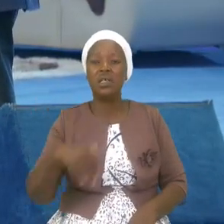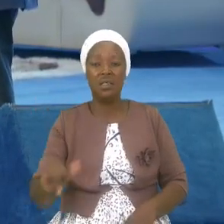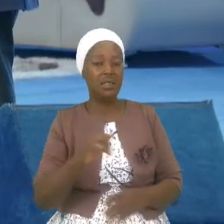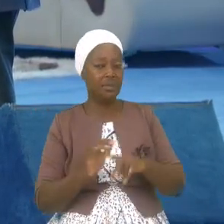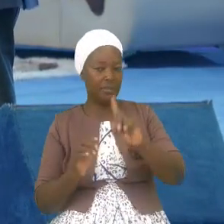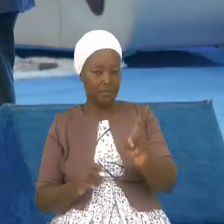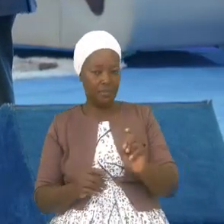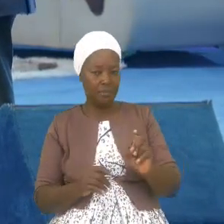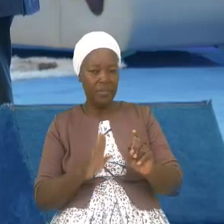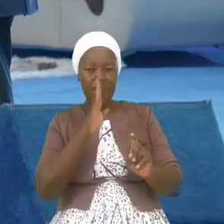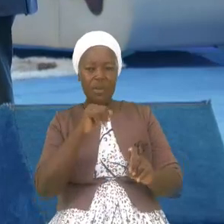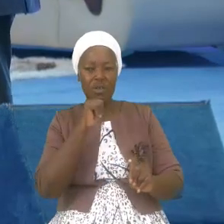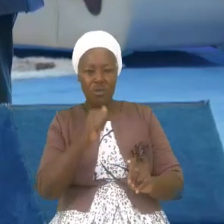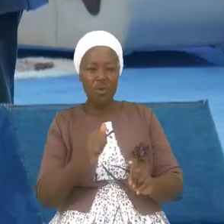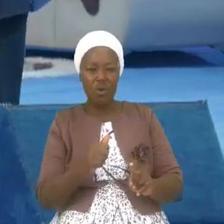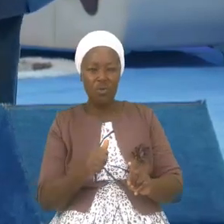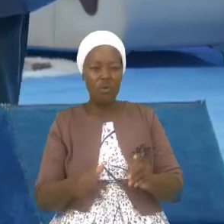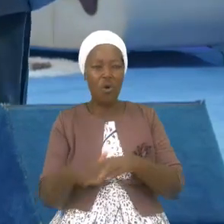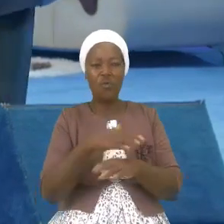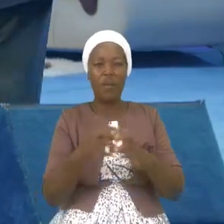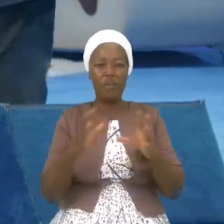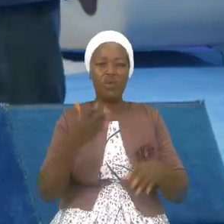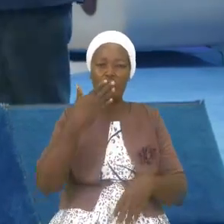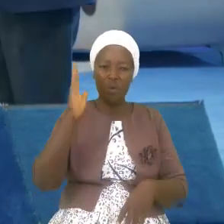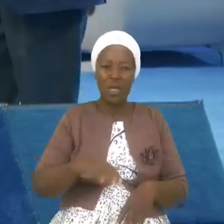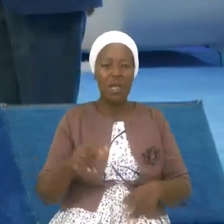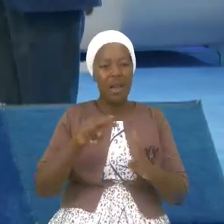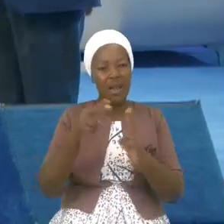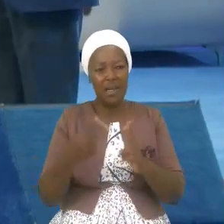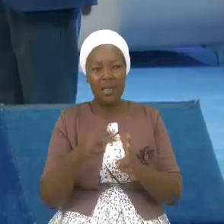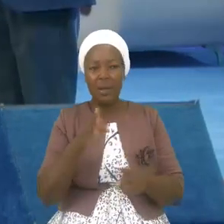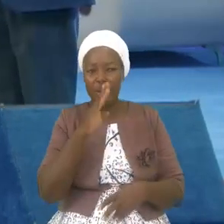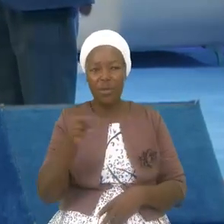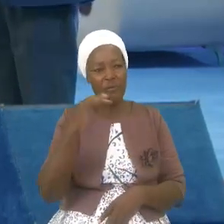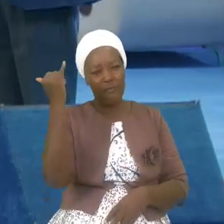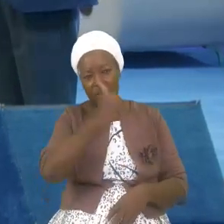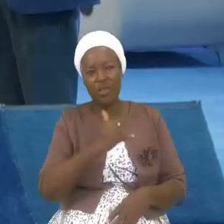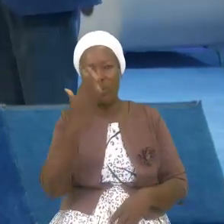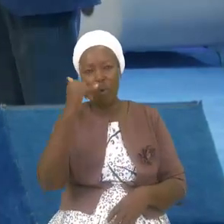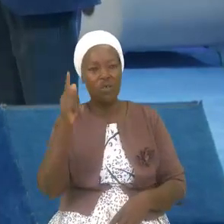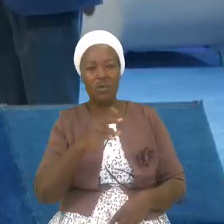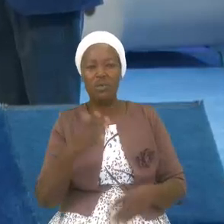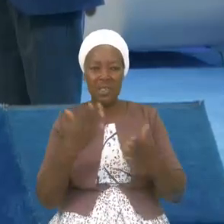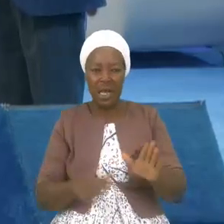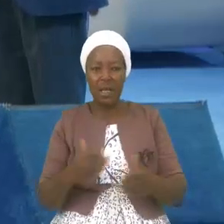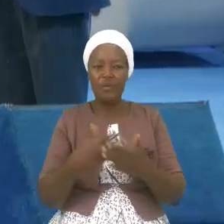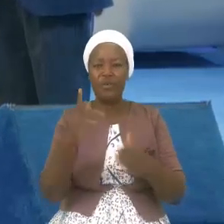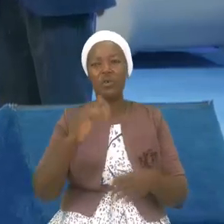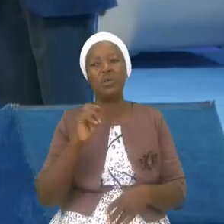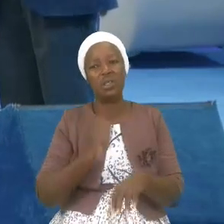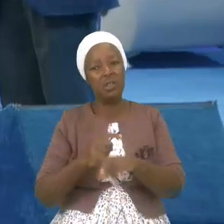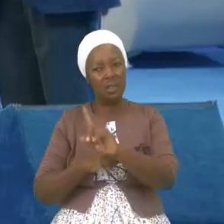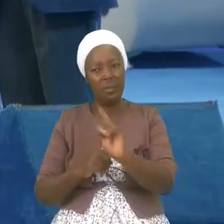Why shouldest thou die before thy time? That's Belshazzar. And those are the